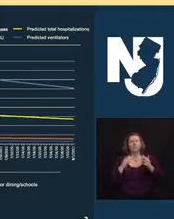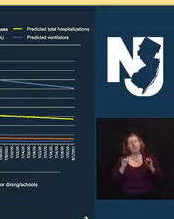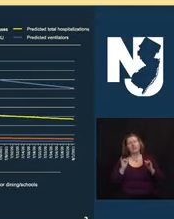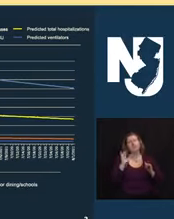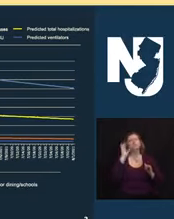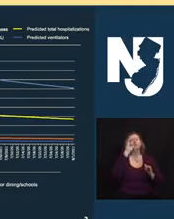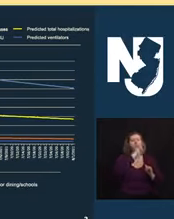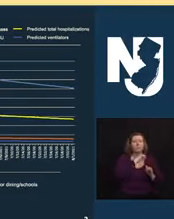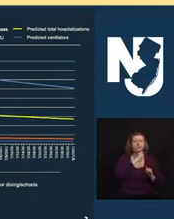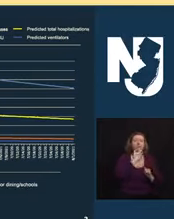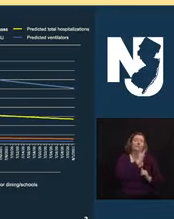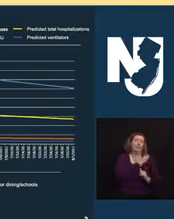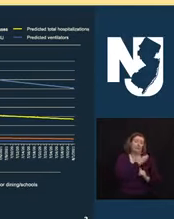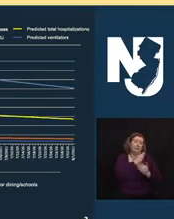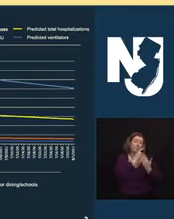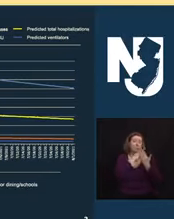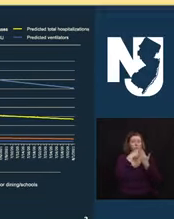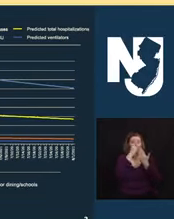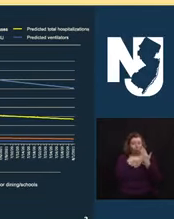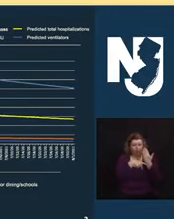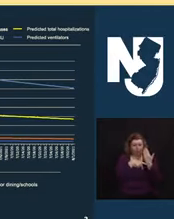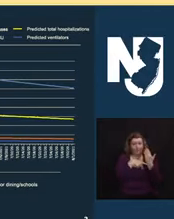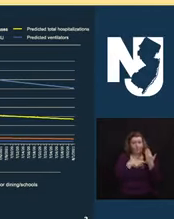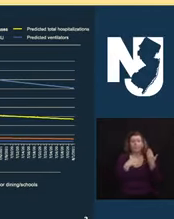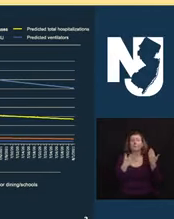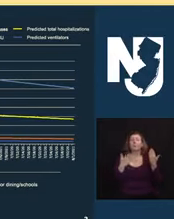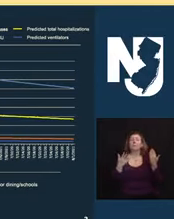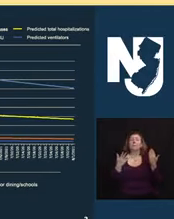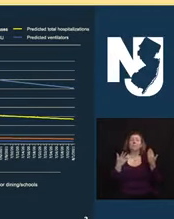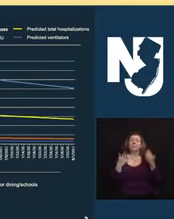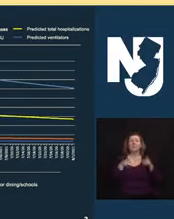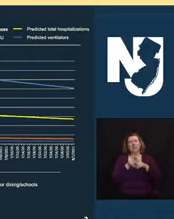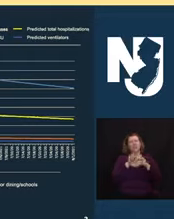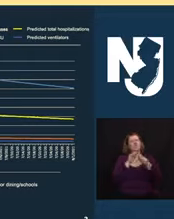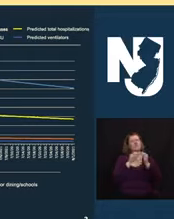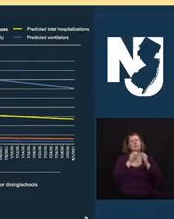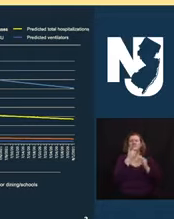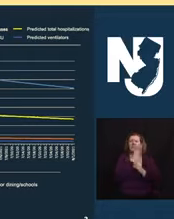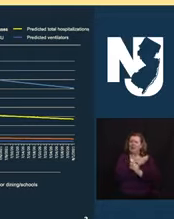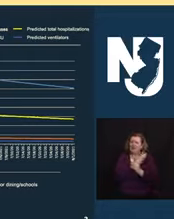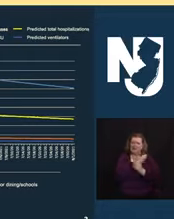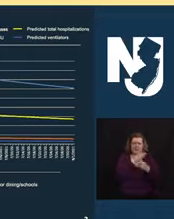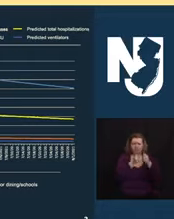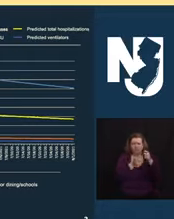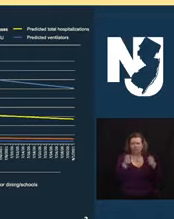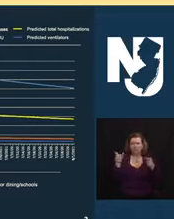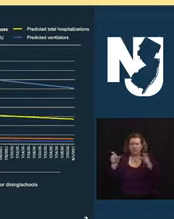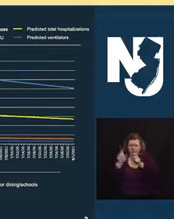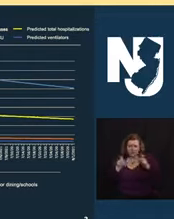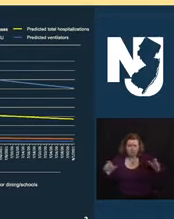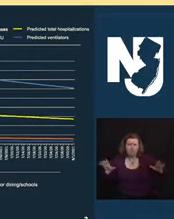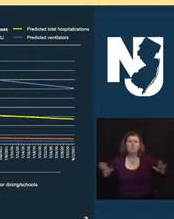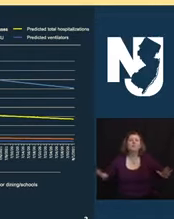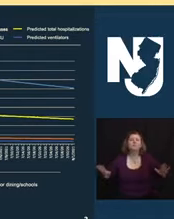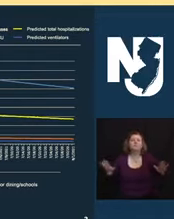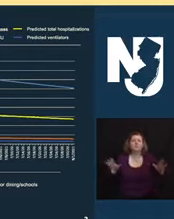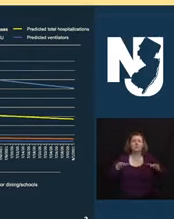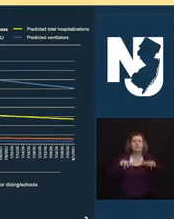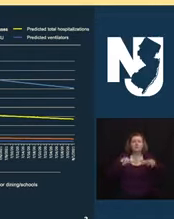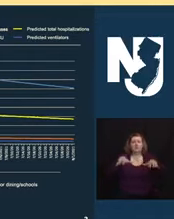vaccination program continues at its current pace, but, and this is a big but, that the vaccines only ultimately